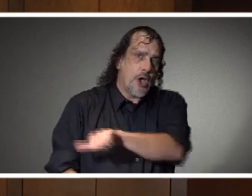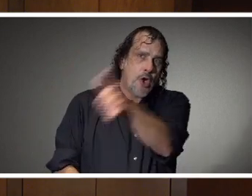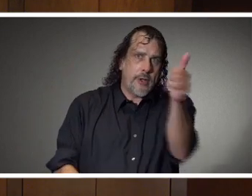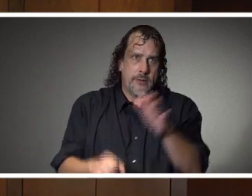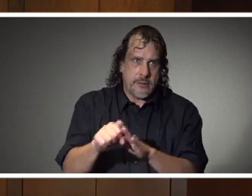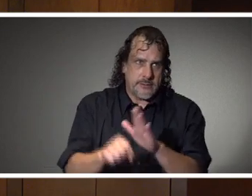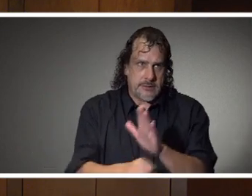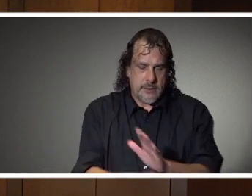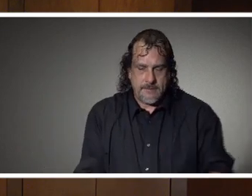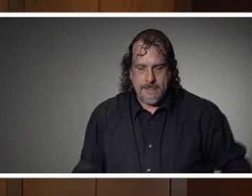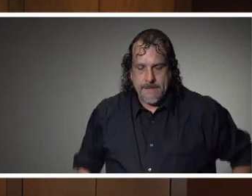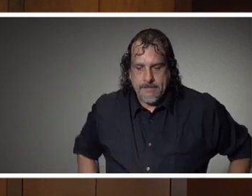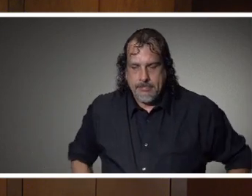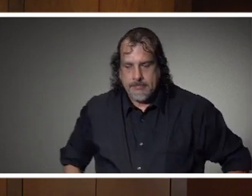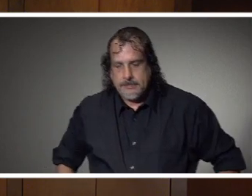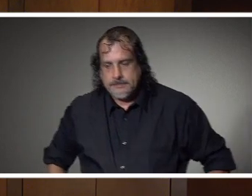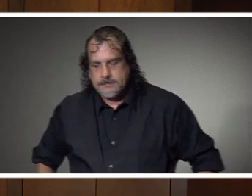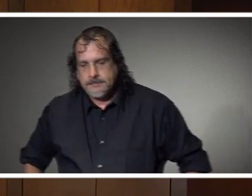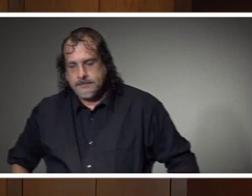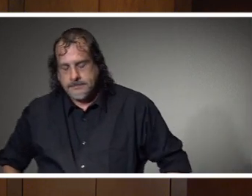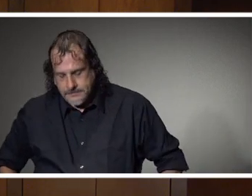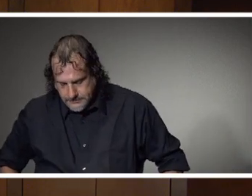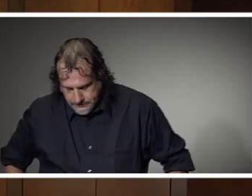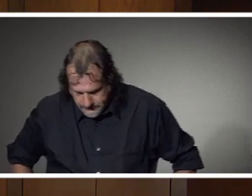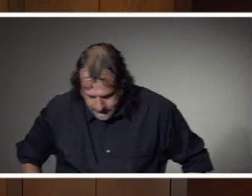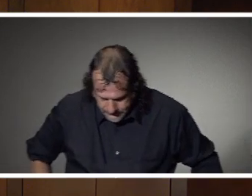Hunter with the gazebo has another